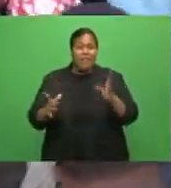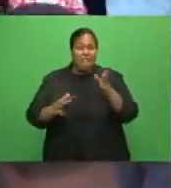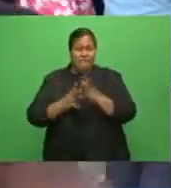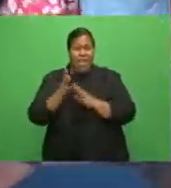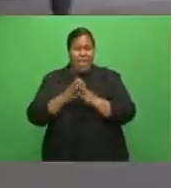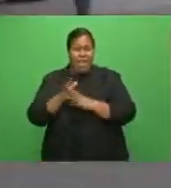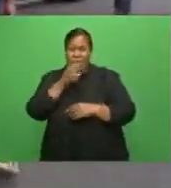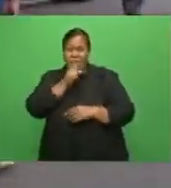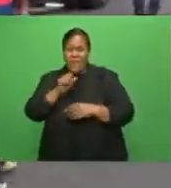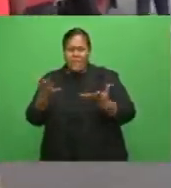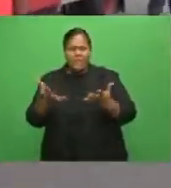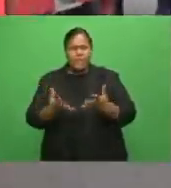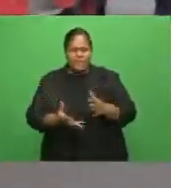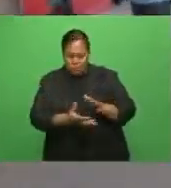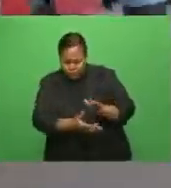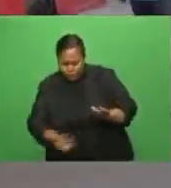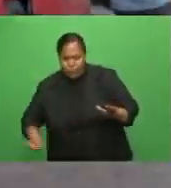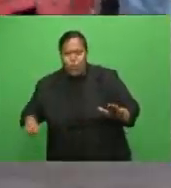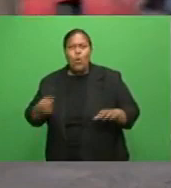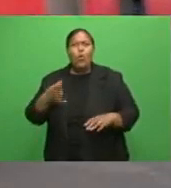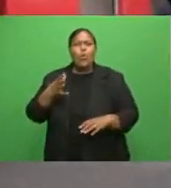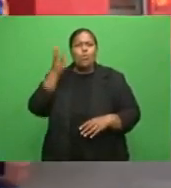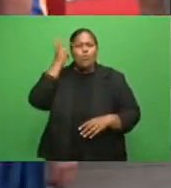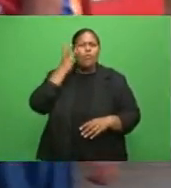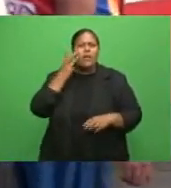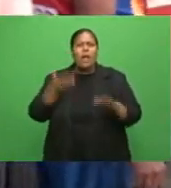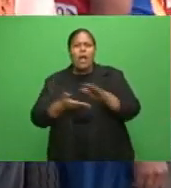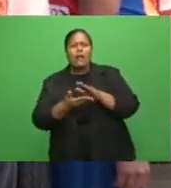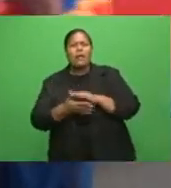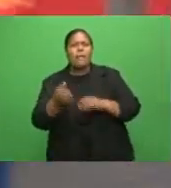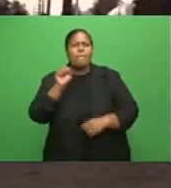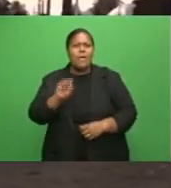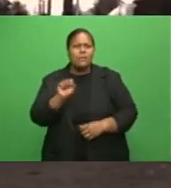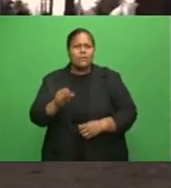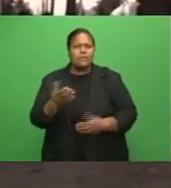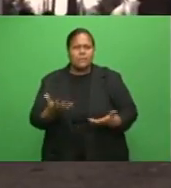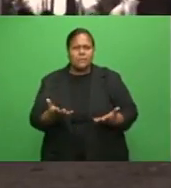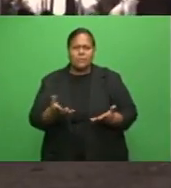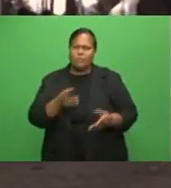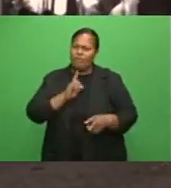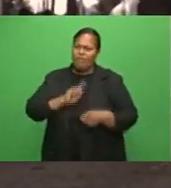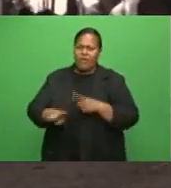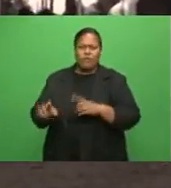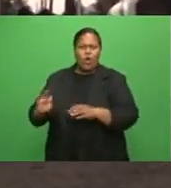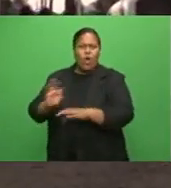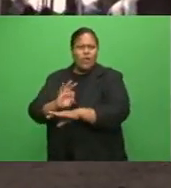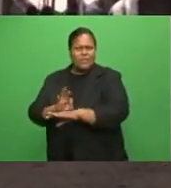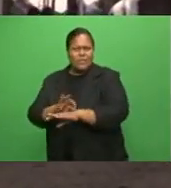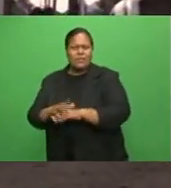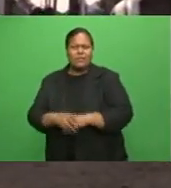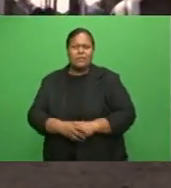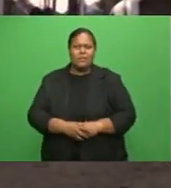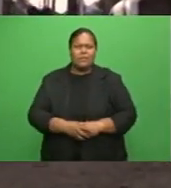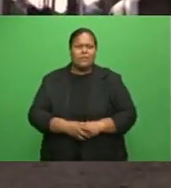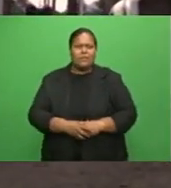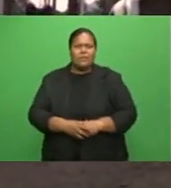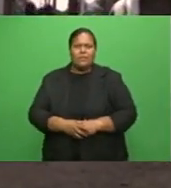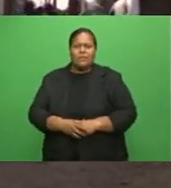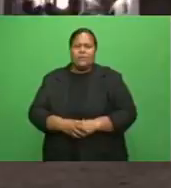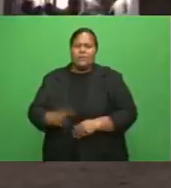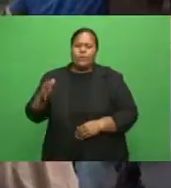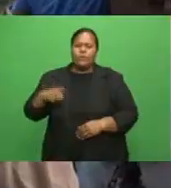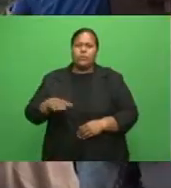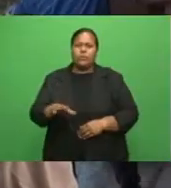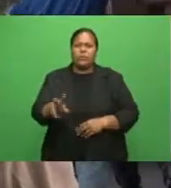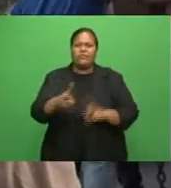woman from under the bus and rushed her to the hospital. The bus was on its way to Namara from the Lambasa bus station.